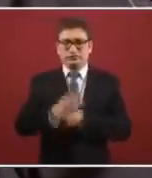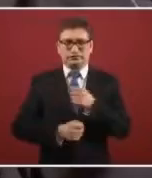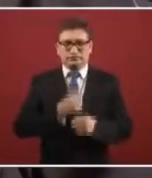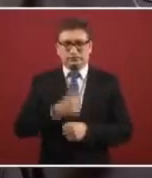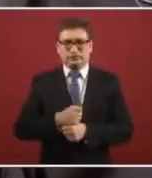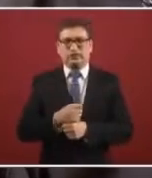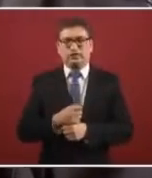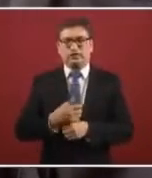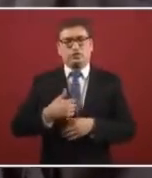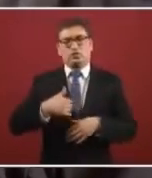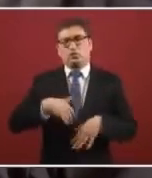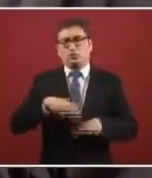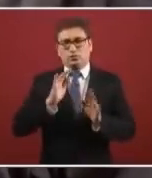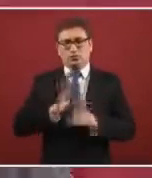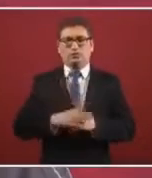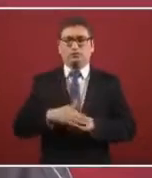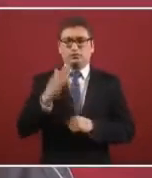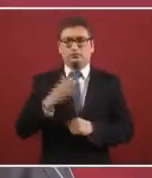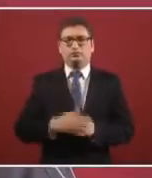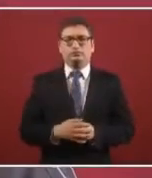years or more.